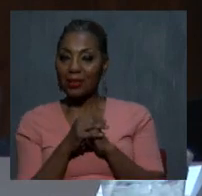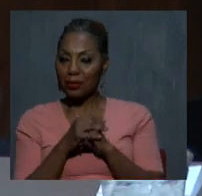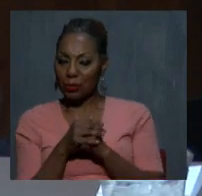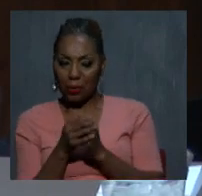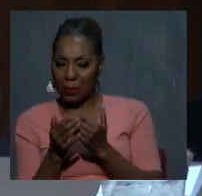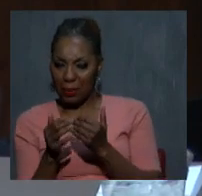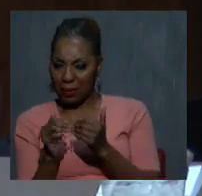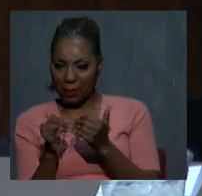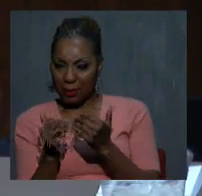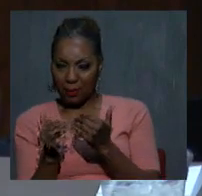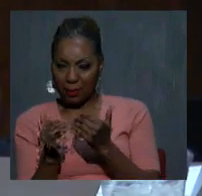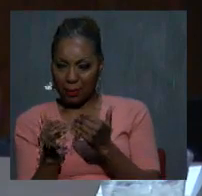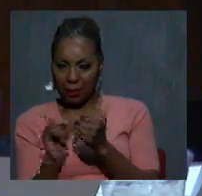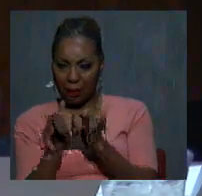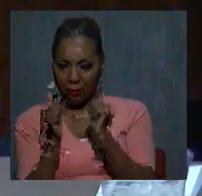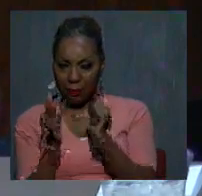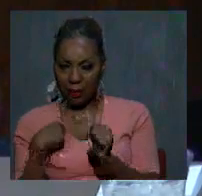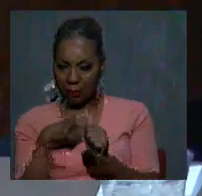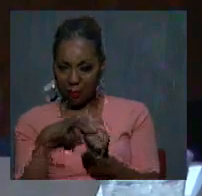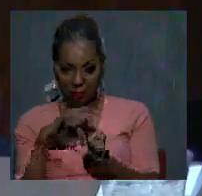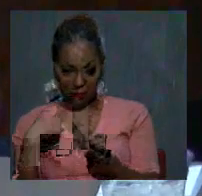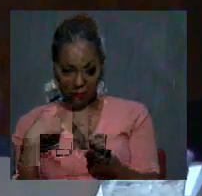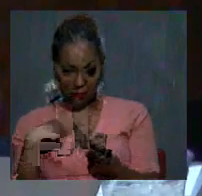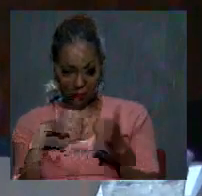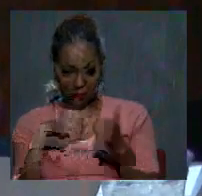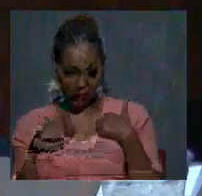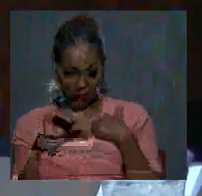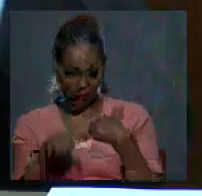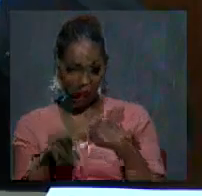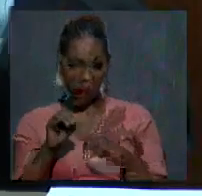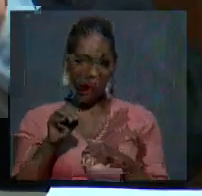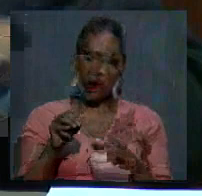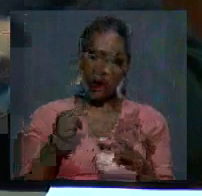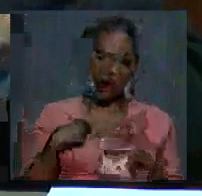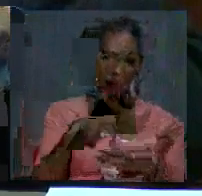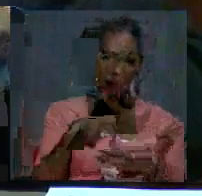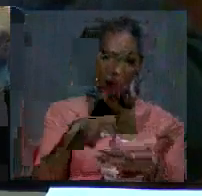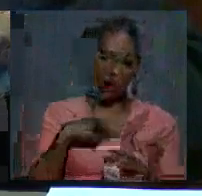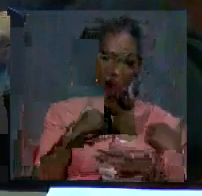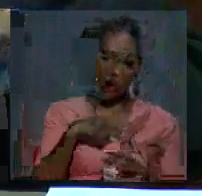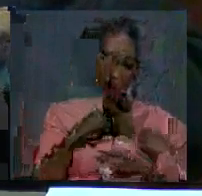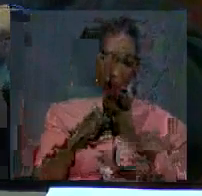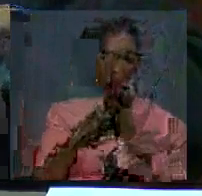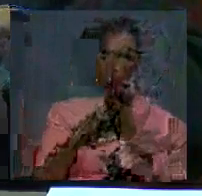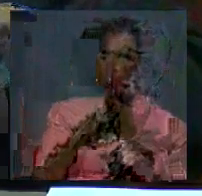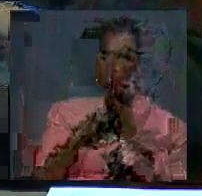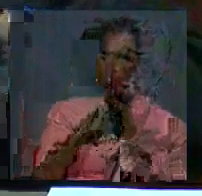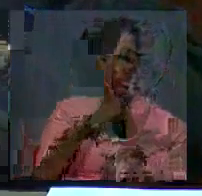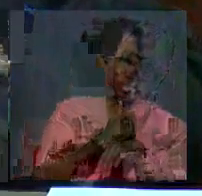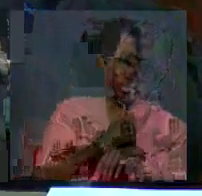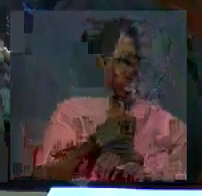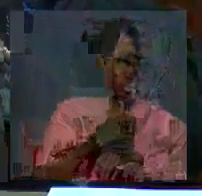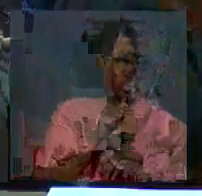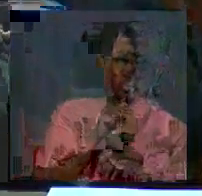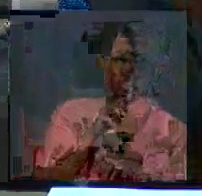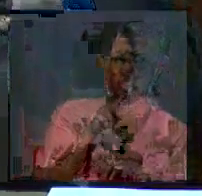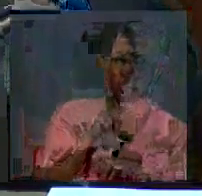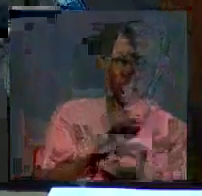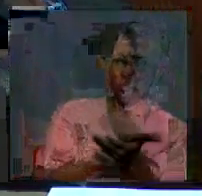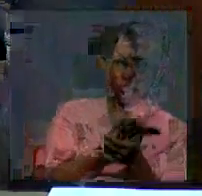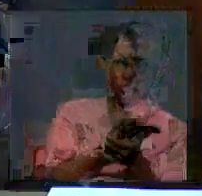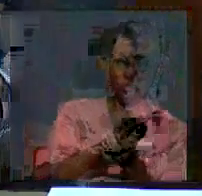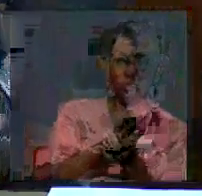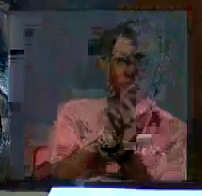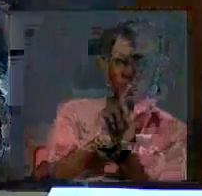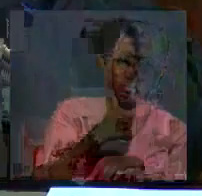look, do that. We started at school, well, Western